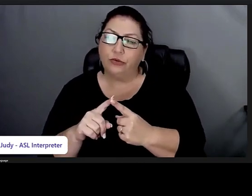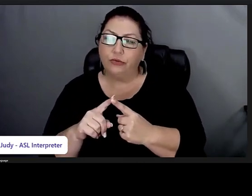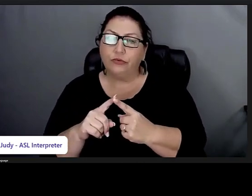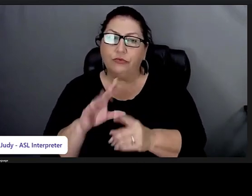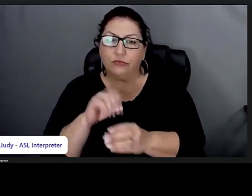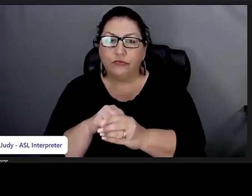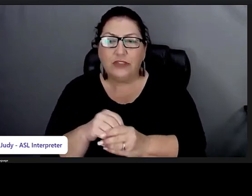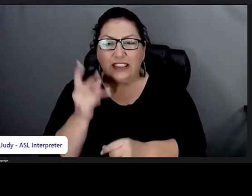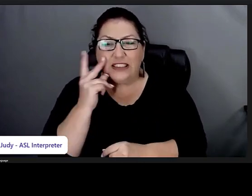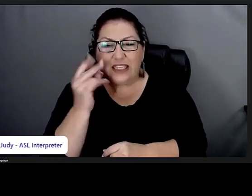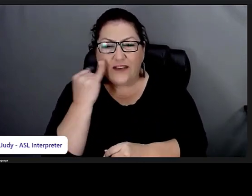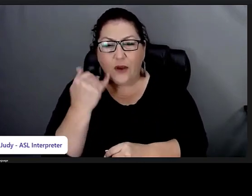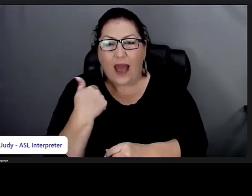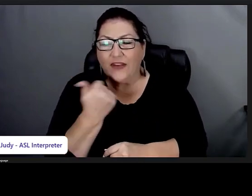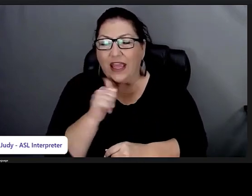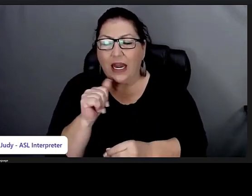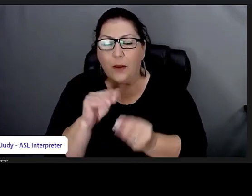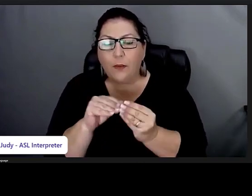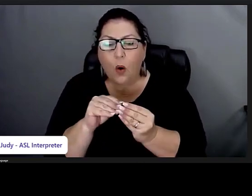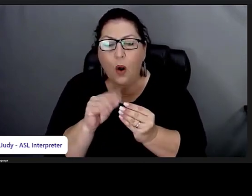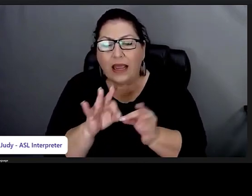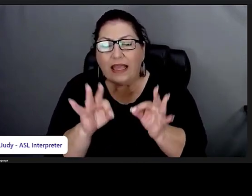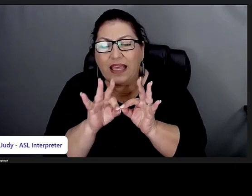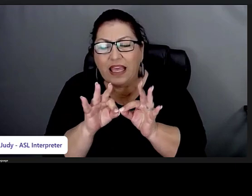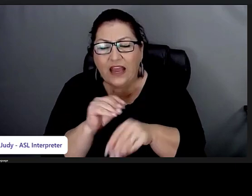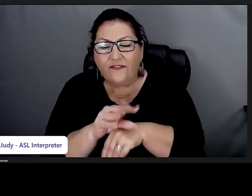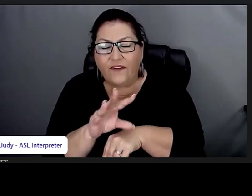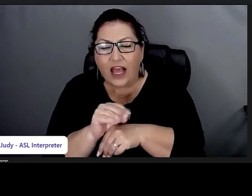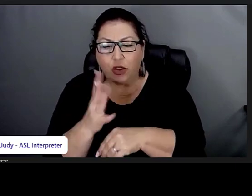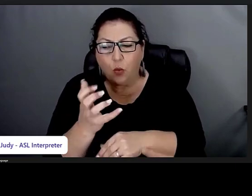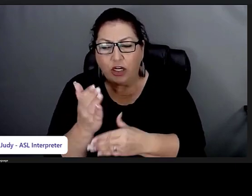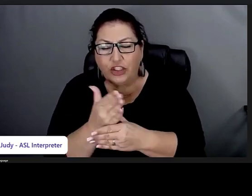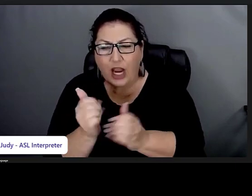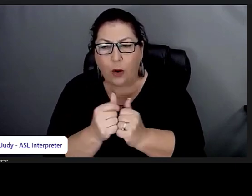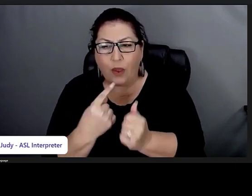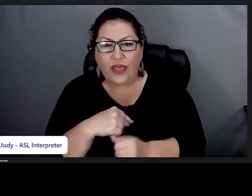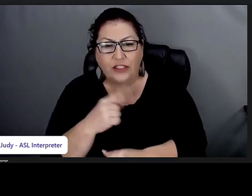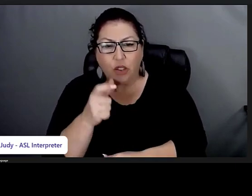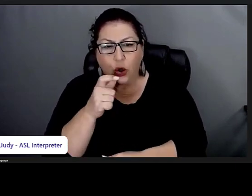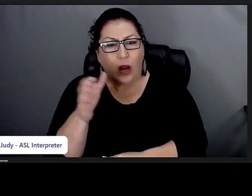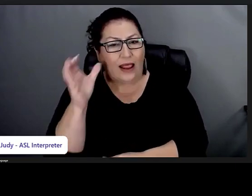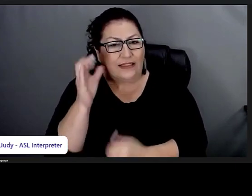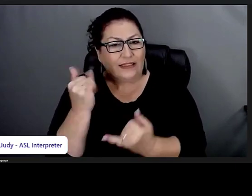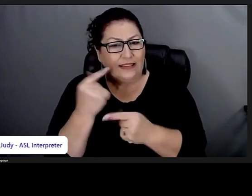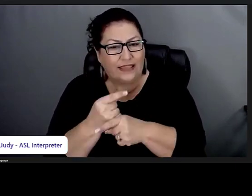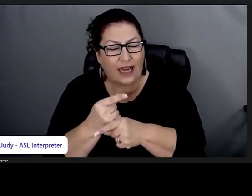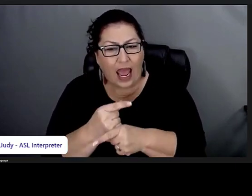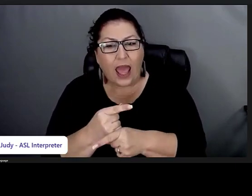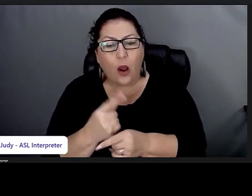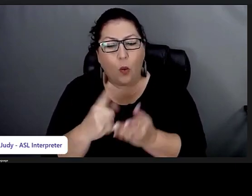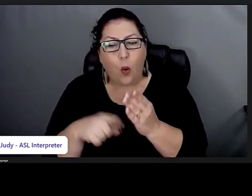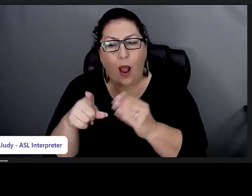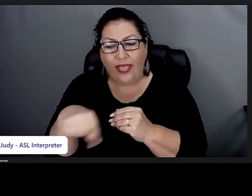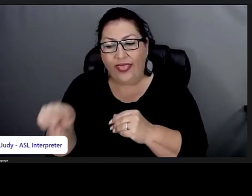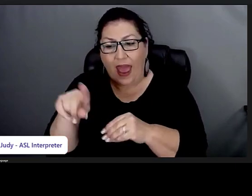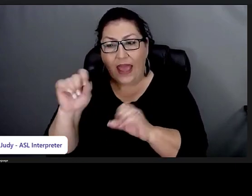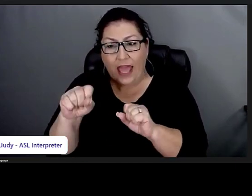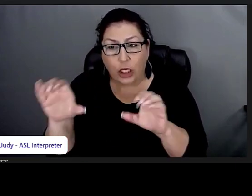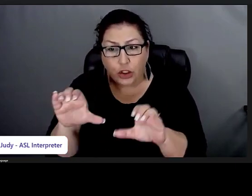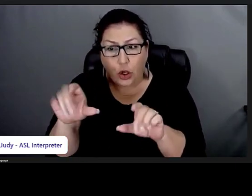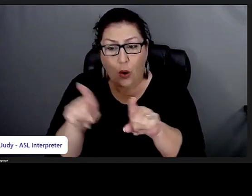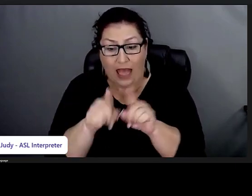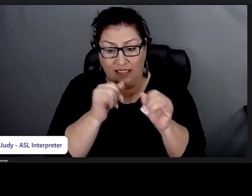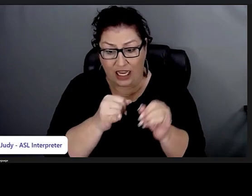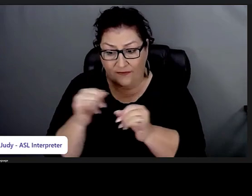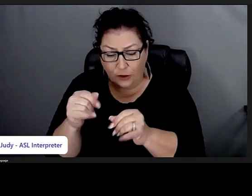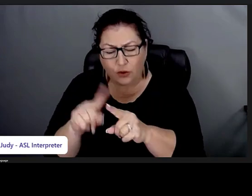see if you have any more key advice that you would like to share with those listening today on what they can do as individuals, but